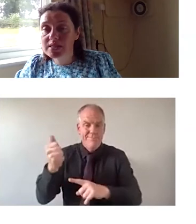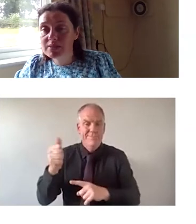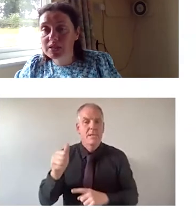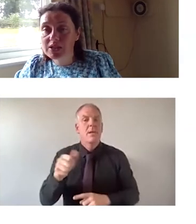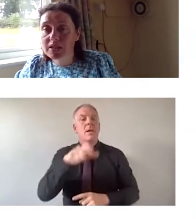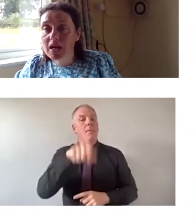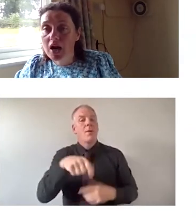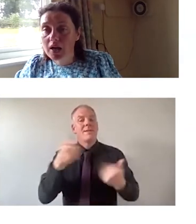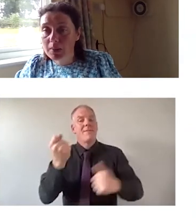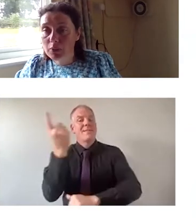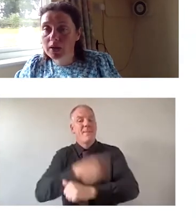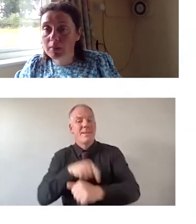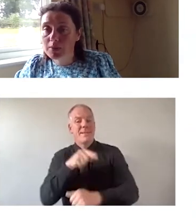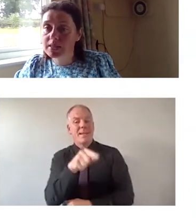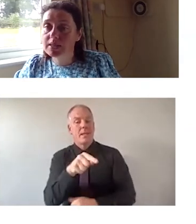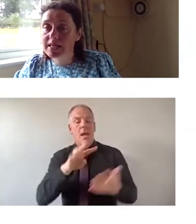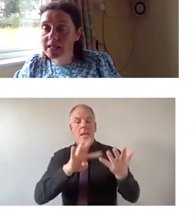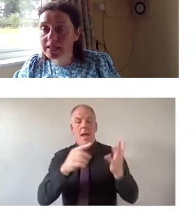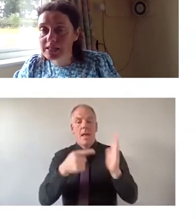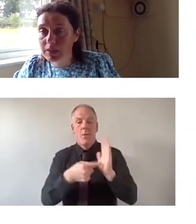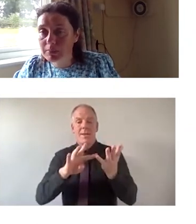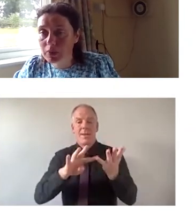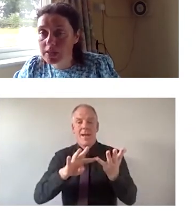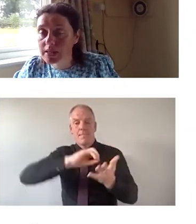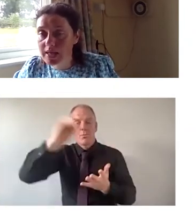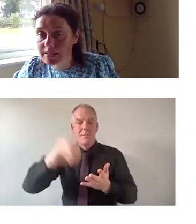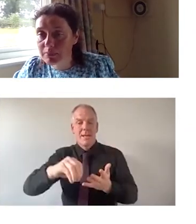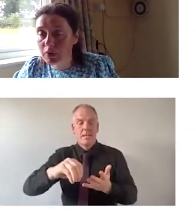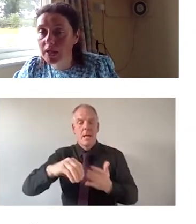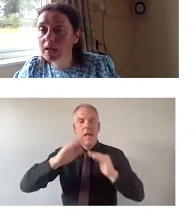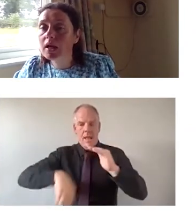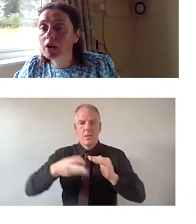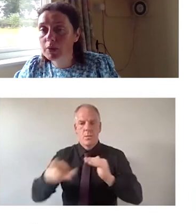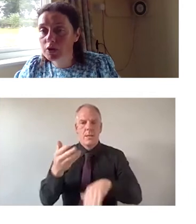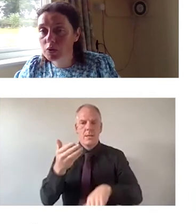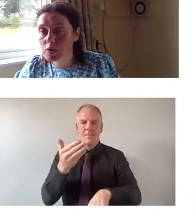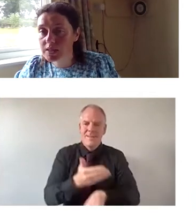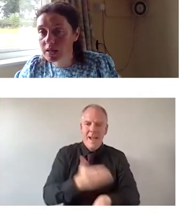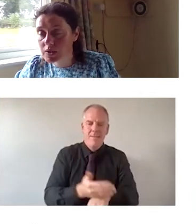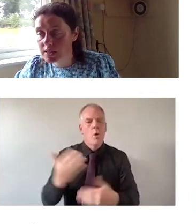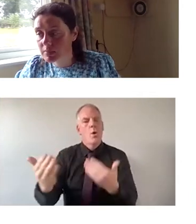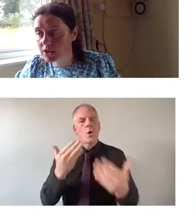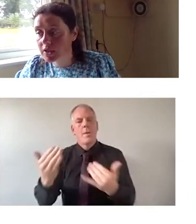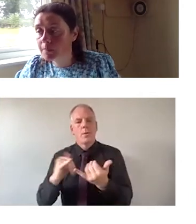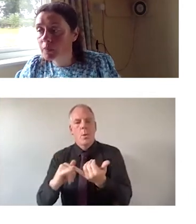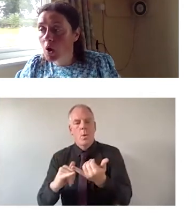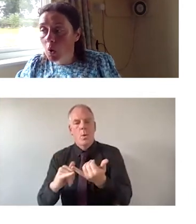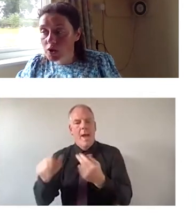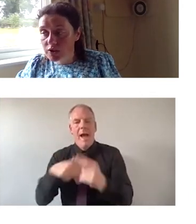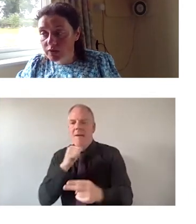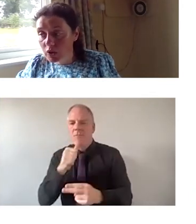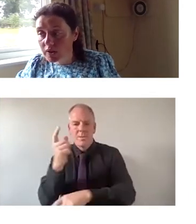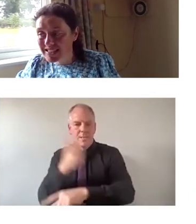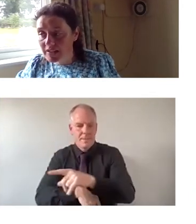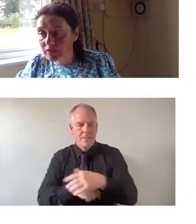who has a disability are 9.9% less likely to be employed as an employee compared to those without a disability.